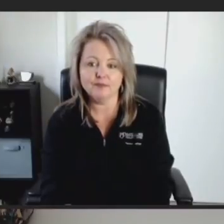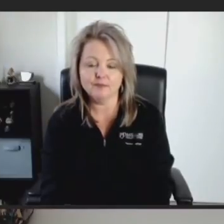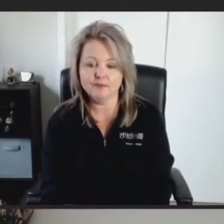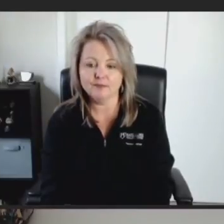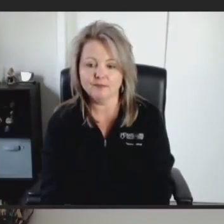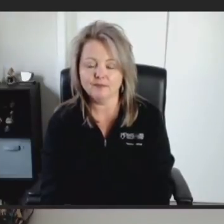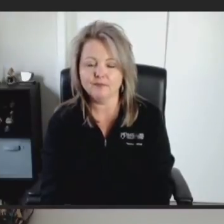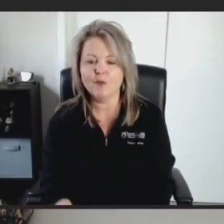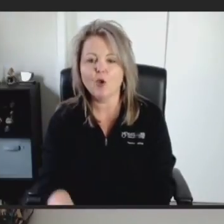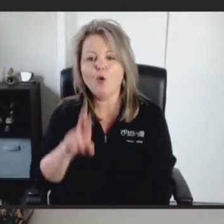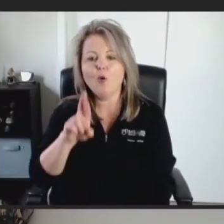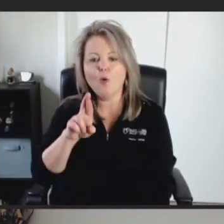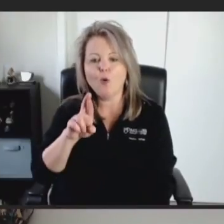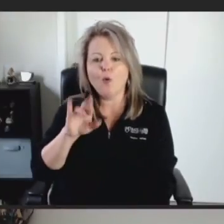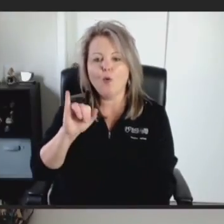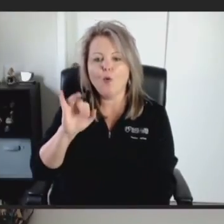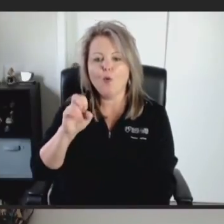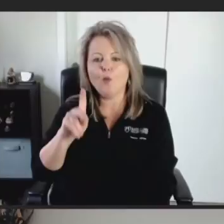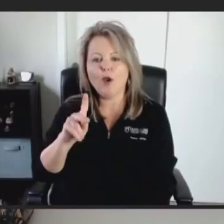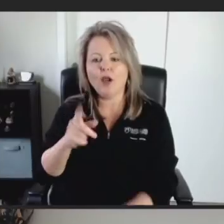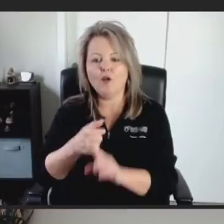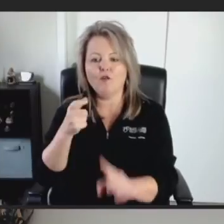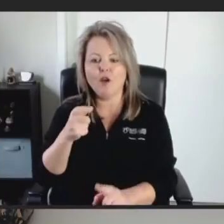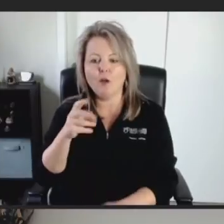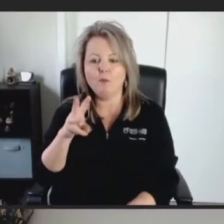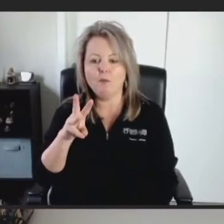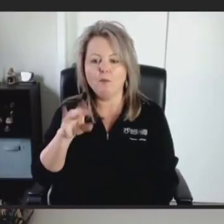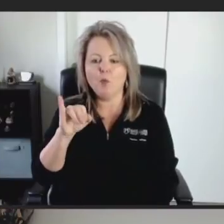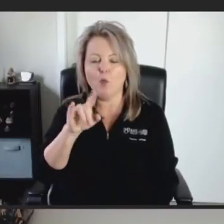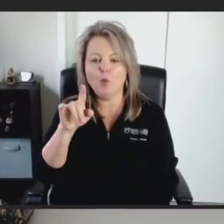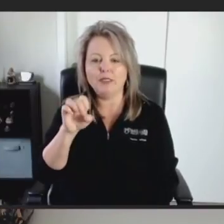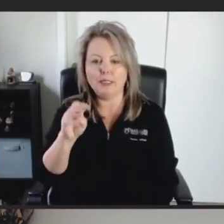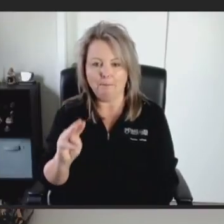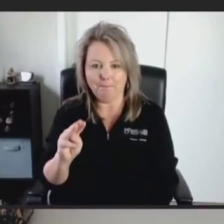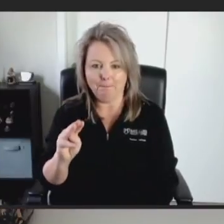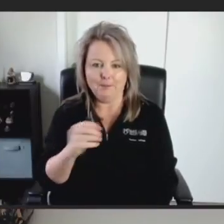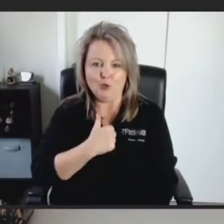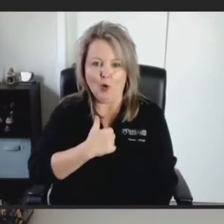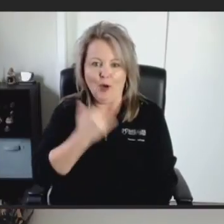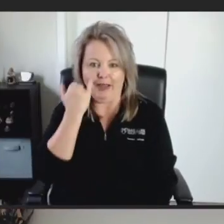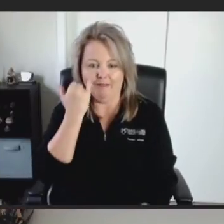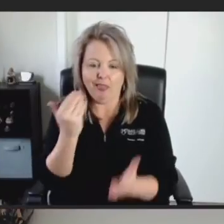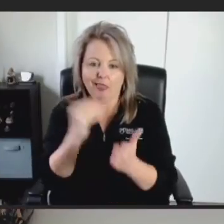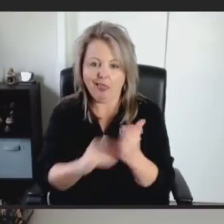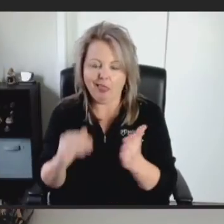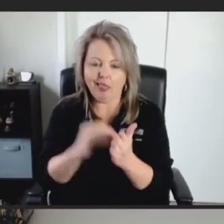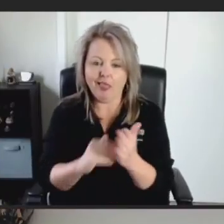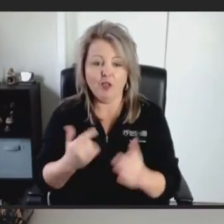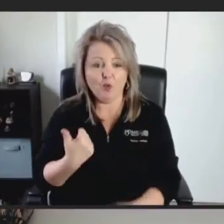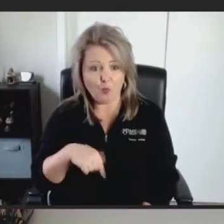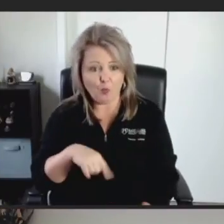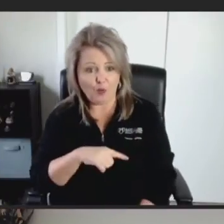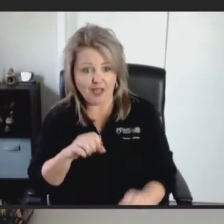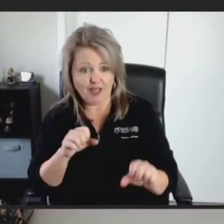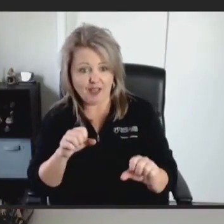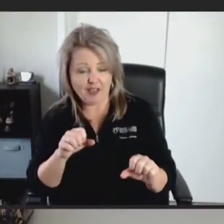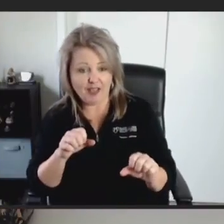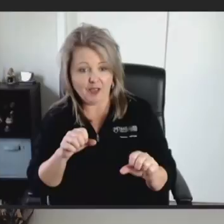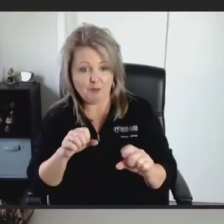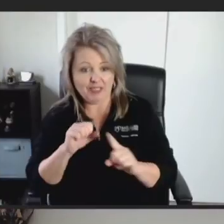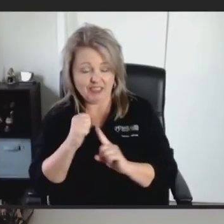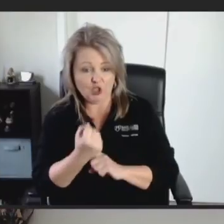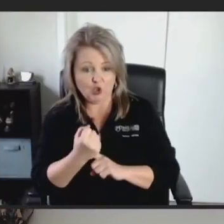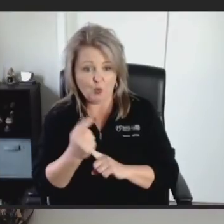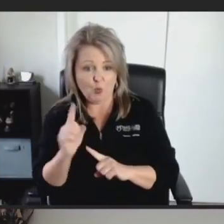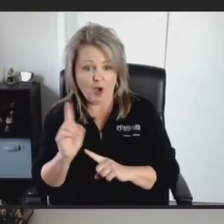Hey, it's Rick at Wisdom. I'm sorry if someone asked this because I stepped out for a minute, but would we ever be in a case where we have to get the vaccine